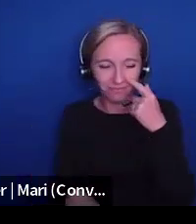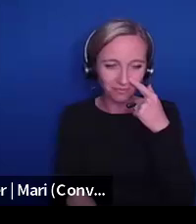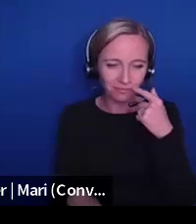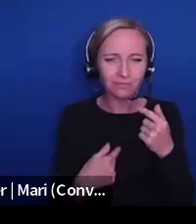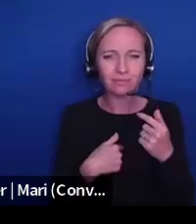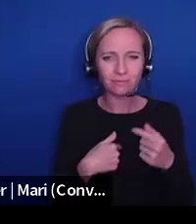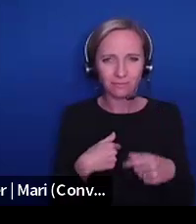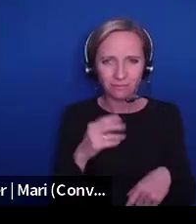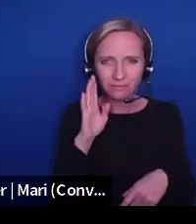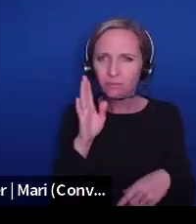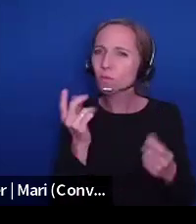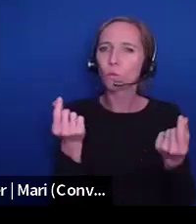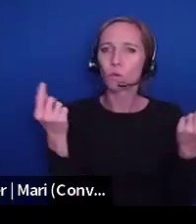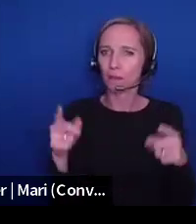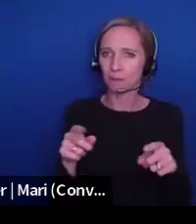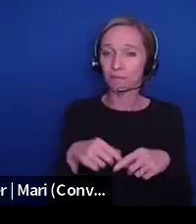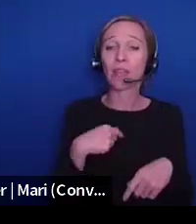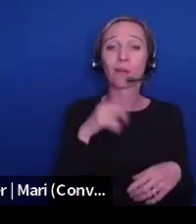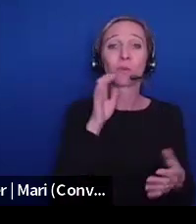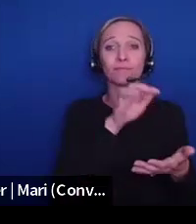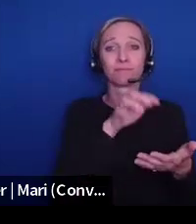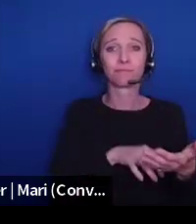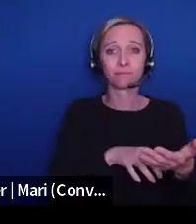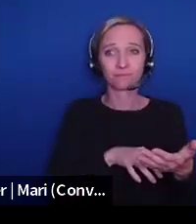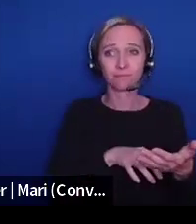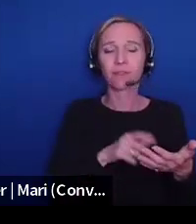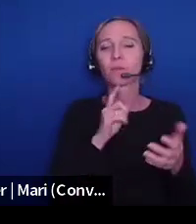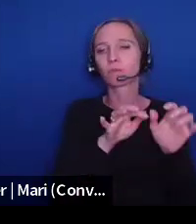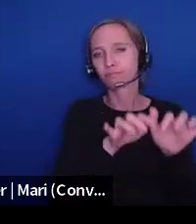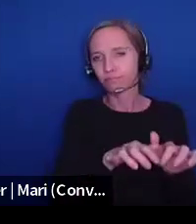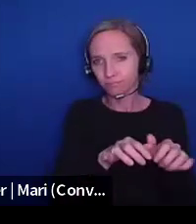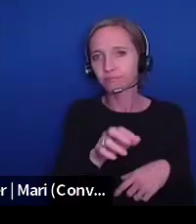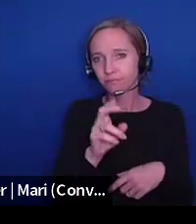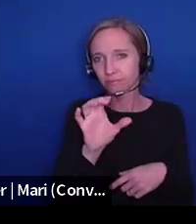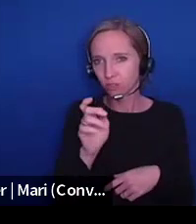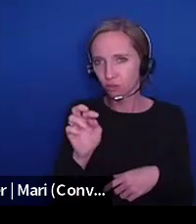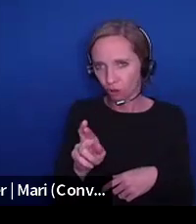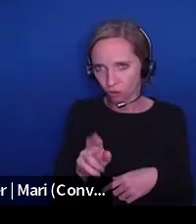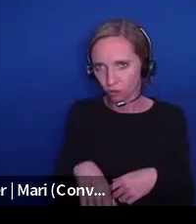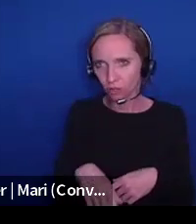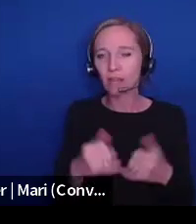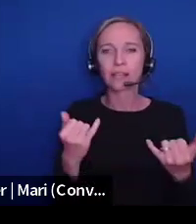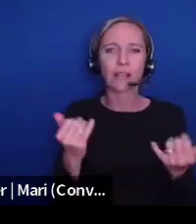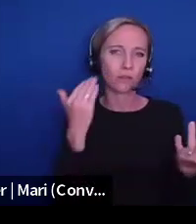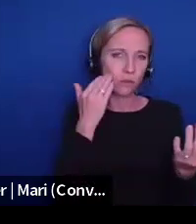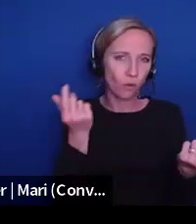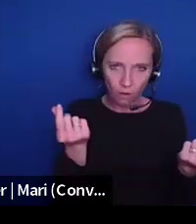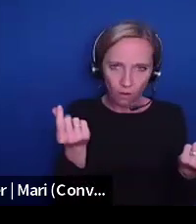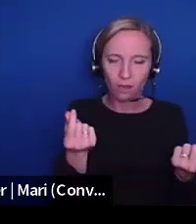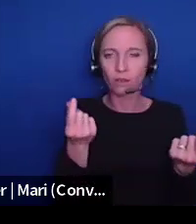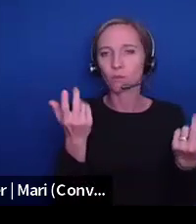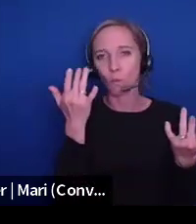I will. What's going to happen? I will draft this charter. Now you guys know what's happening, why it's